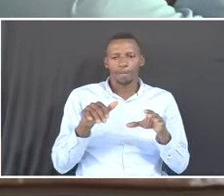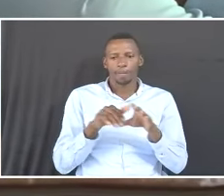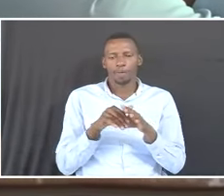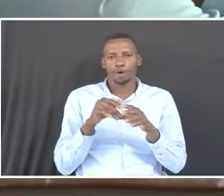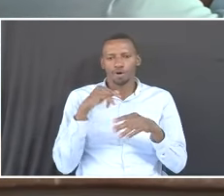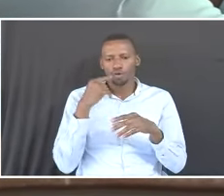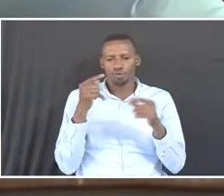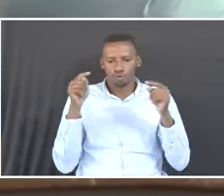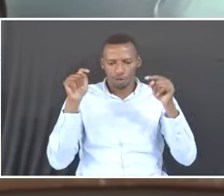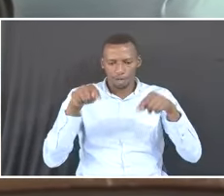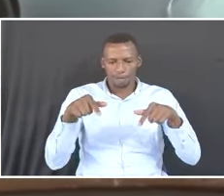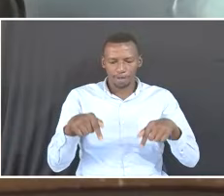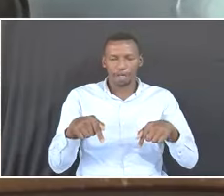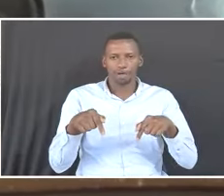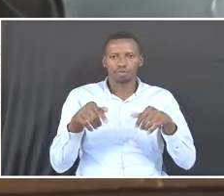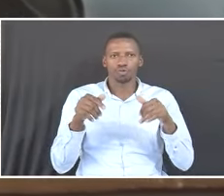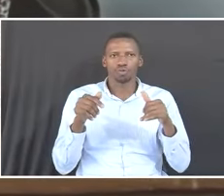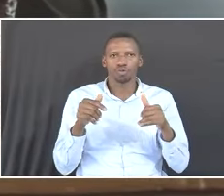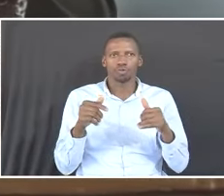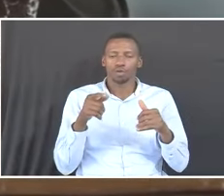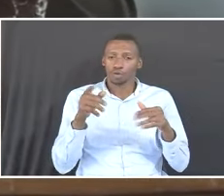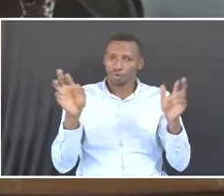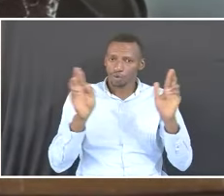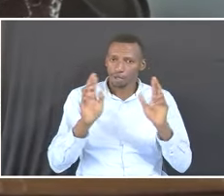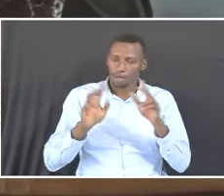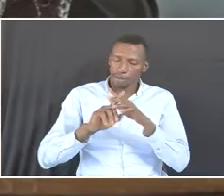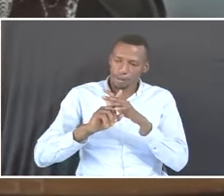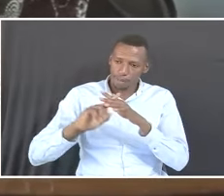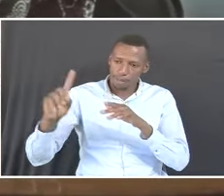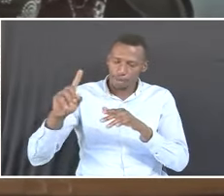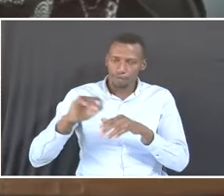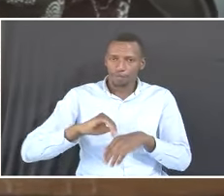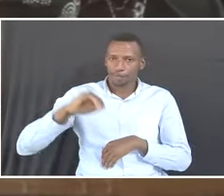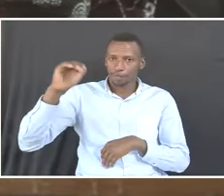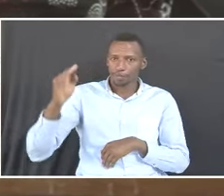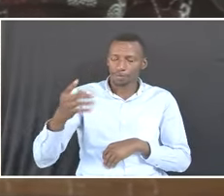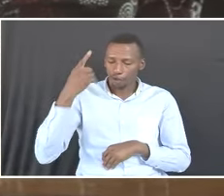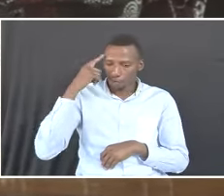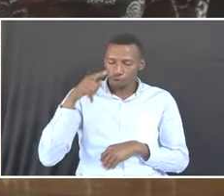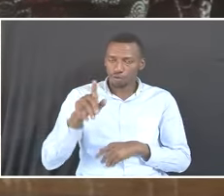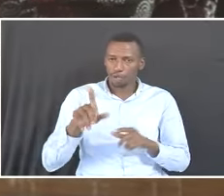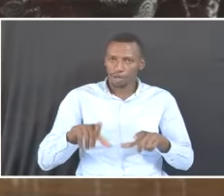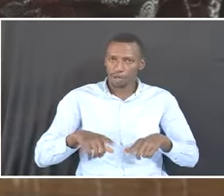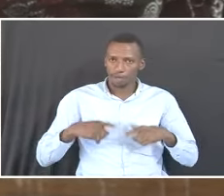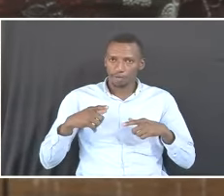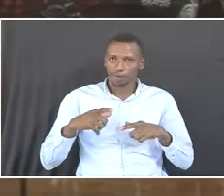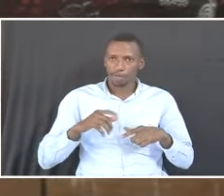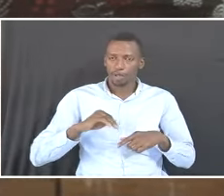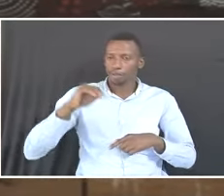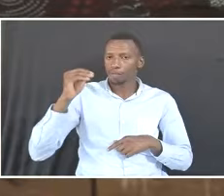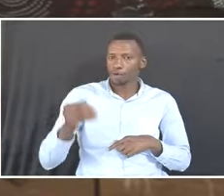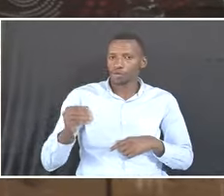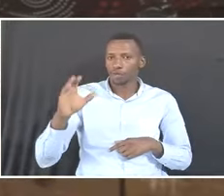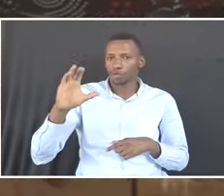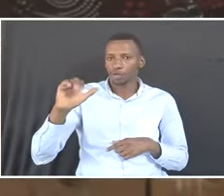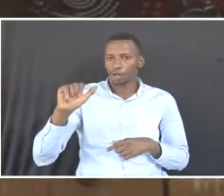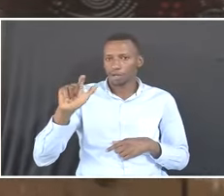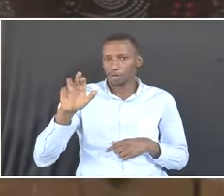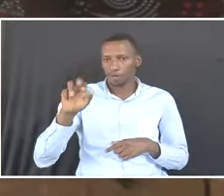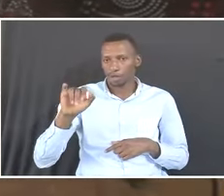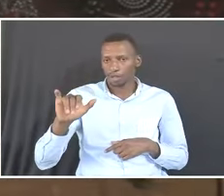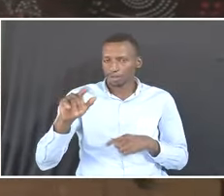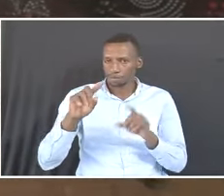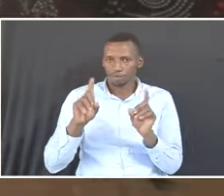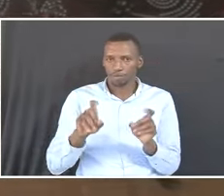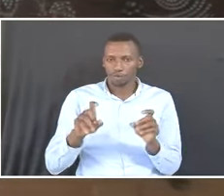you willing to escape to the mountain for your life and for this matter, Mount Calvary, where eternal